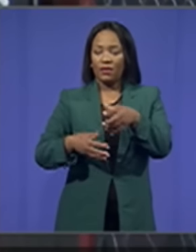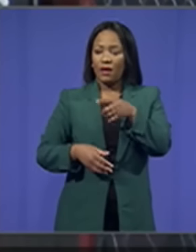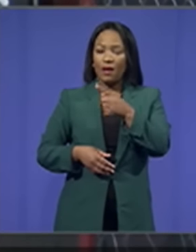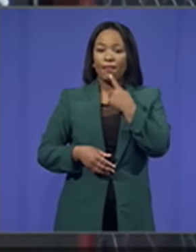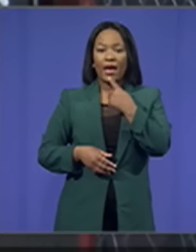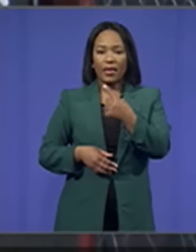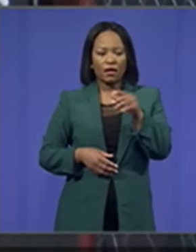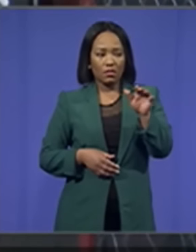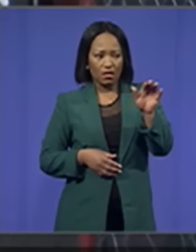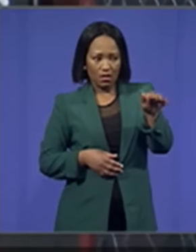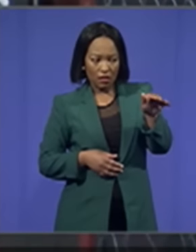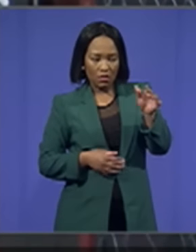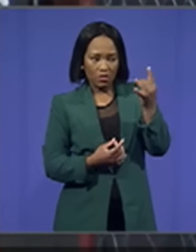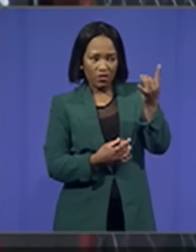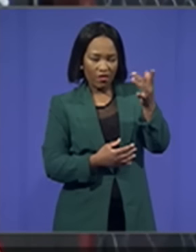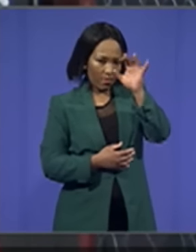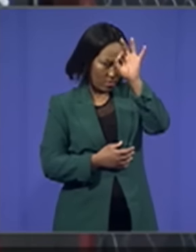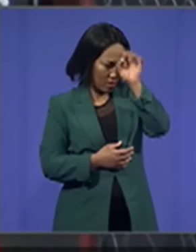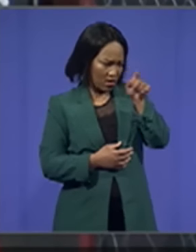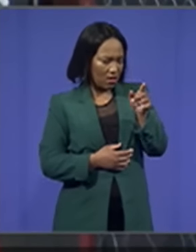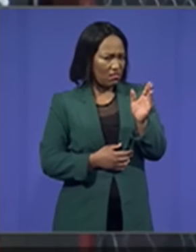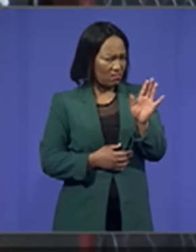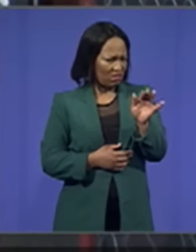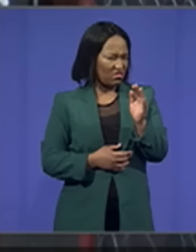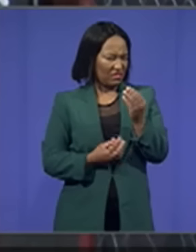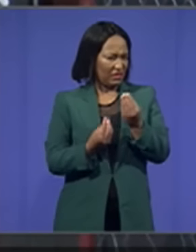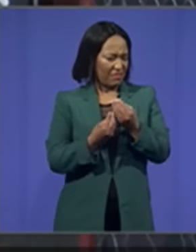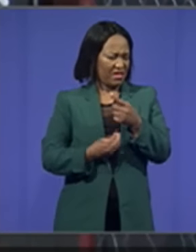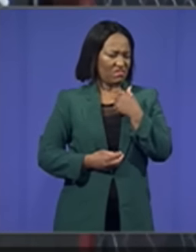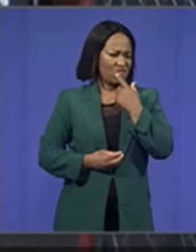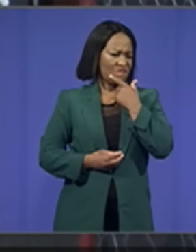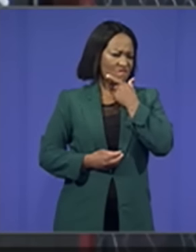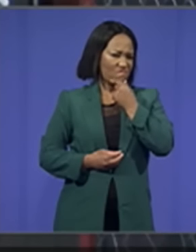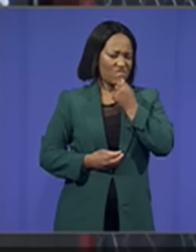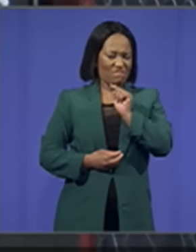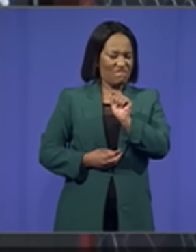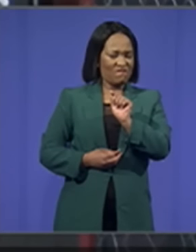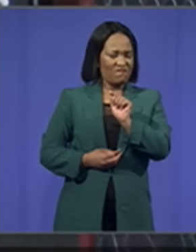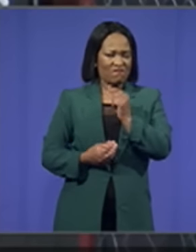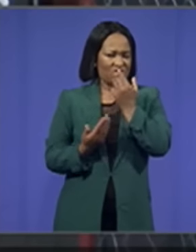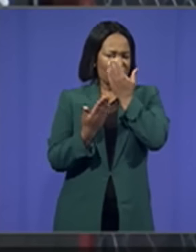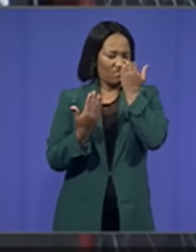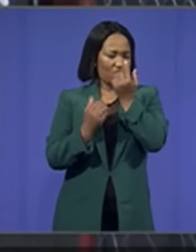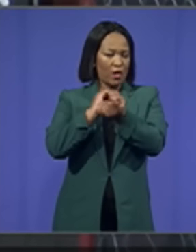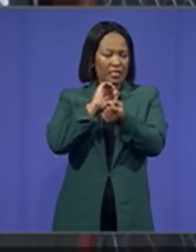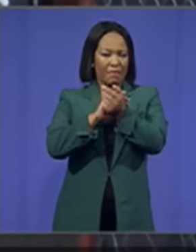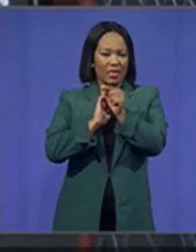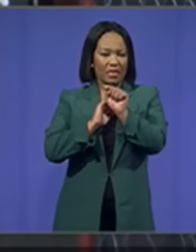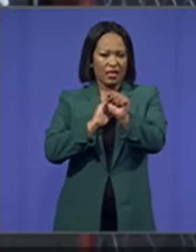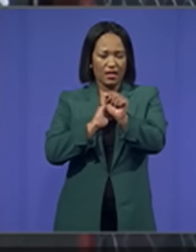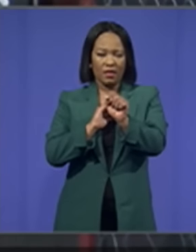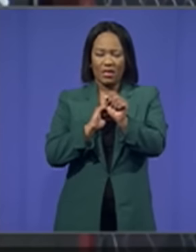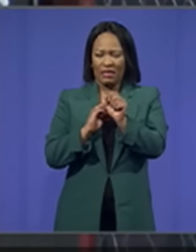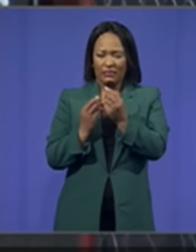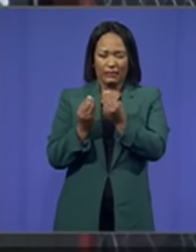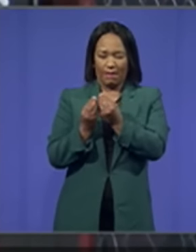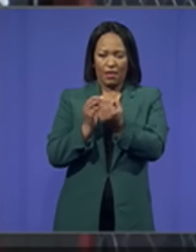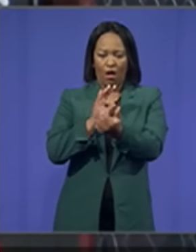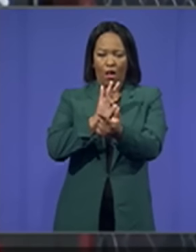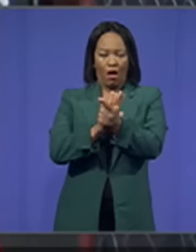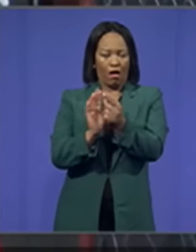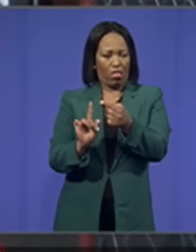ho maponesa hona le motsamaonyana e belaetsang haholo mona mo bona la hore ka nna ba hona le dintho tse se molao tse